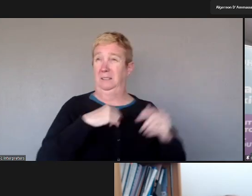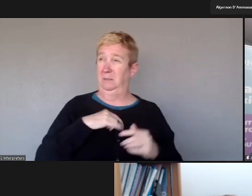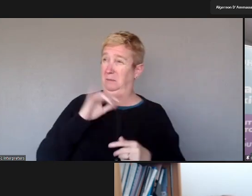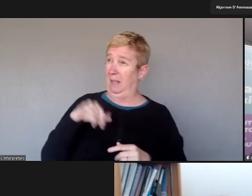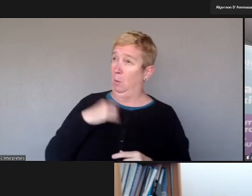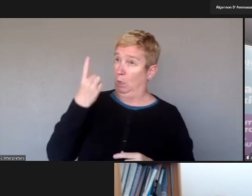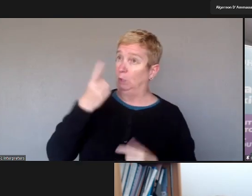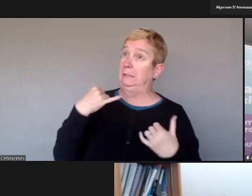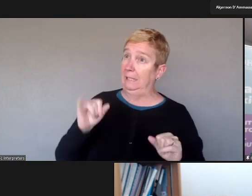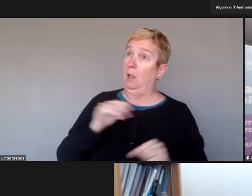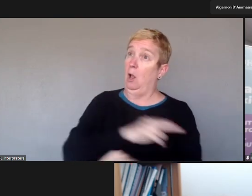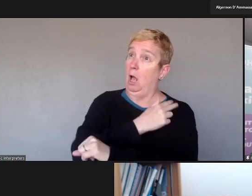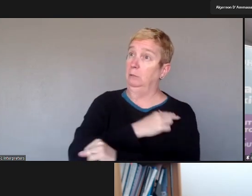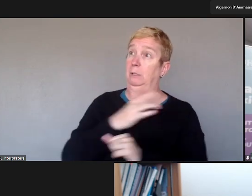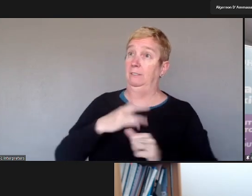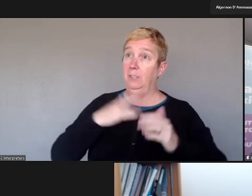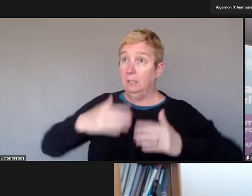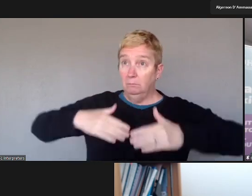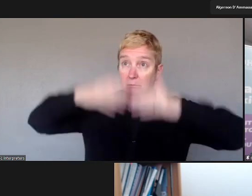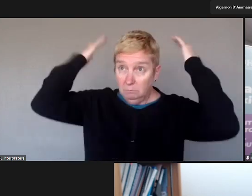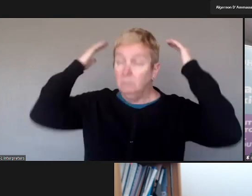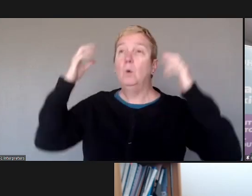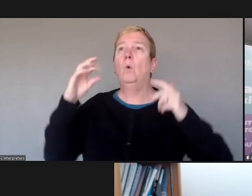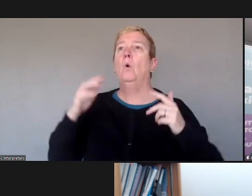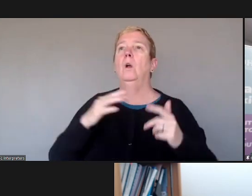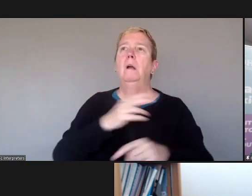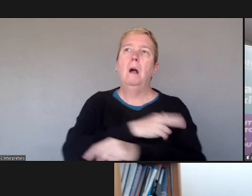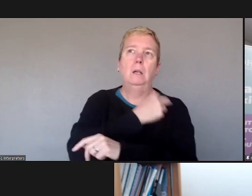flat, if it's abated, or what the status is of that. Thank you.